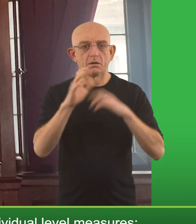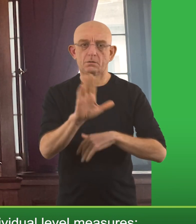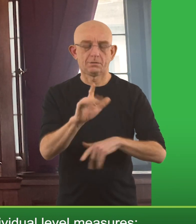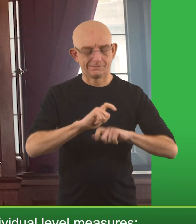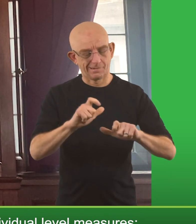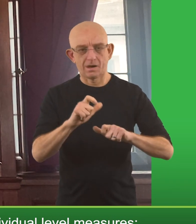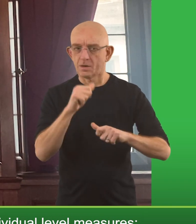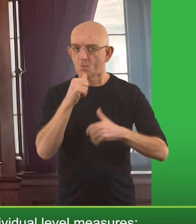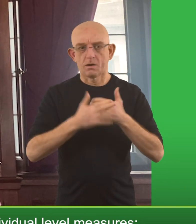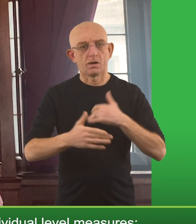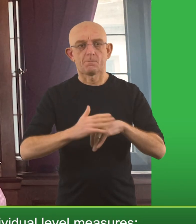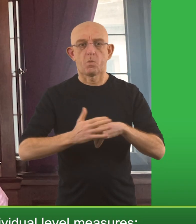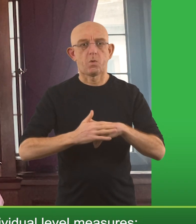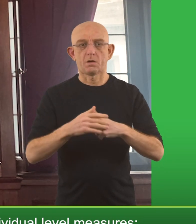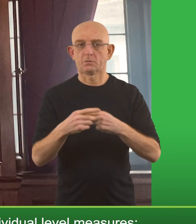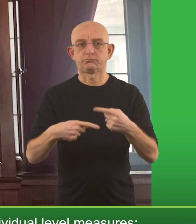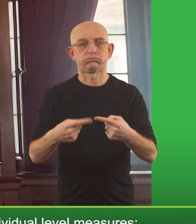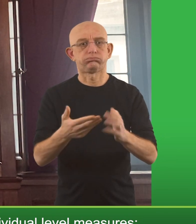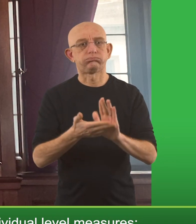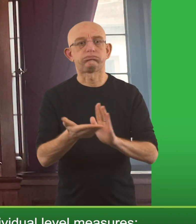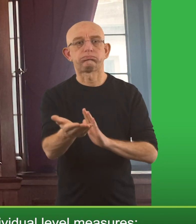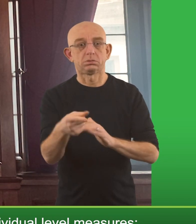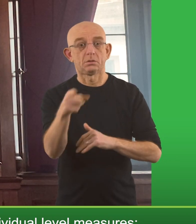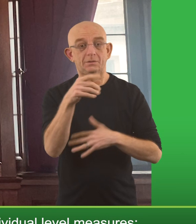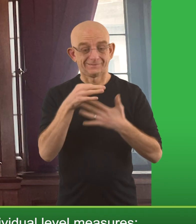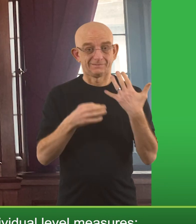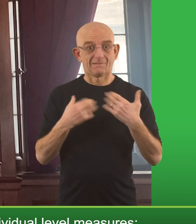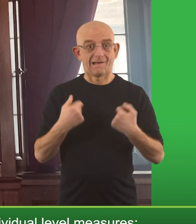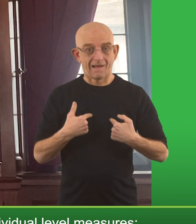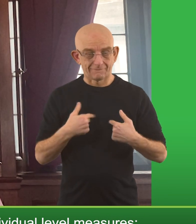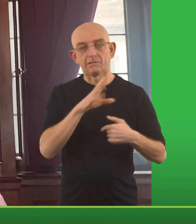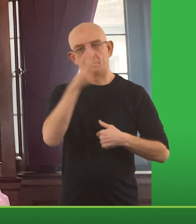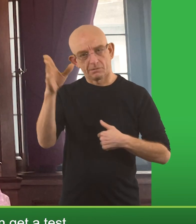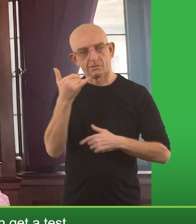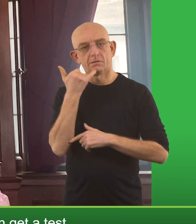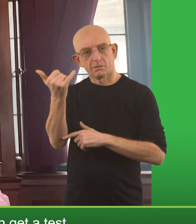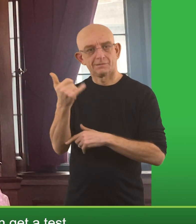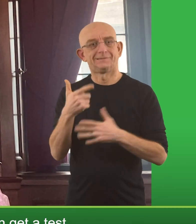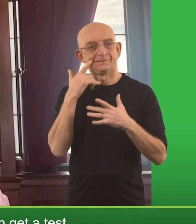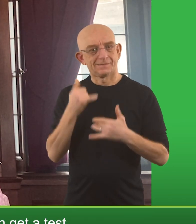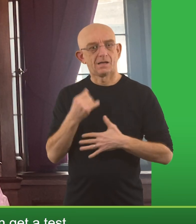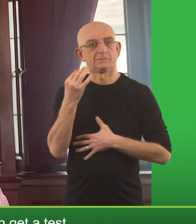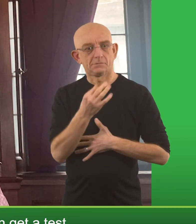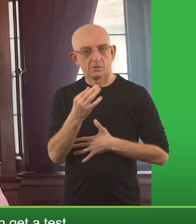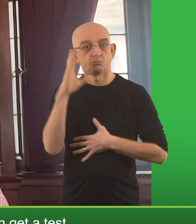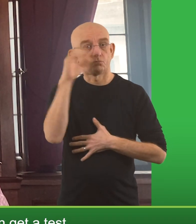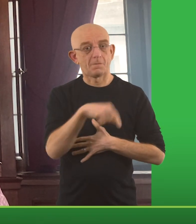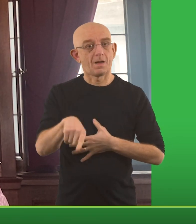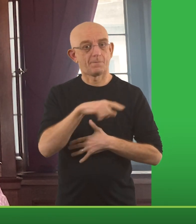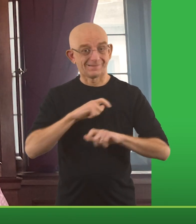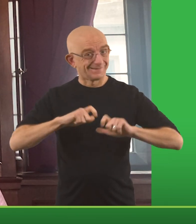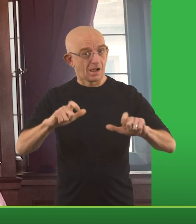the individual level measures, washing hands and face coverings, etc., probably for some time. If you have symptoms, then get a